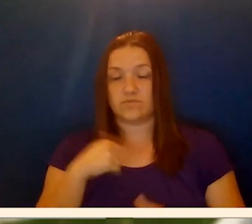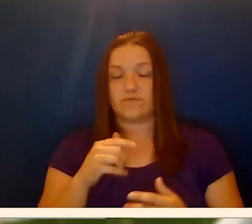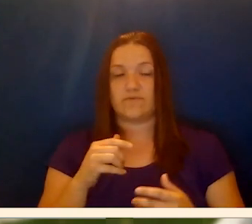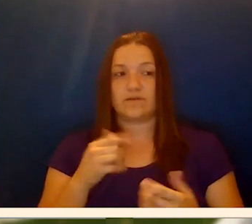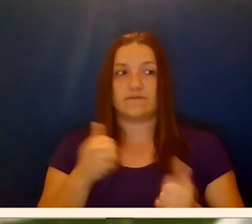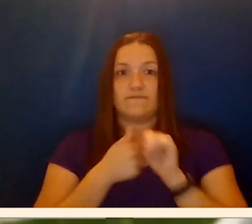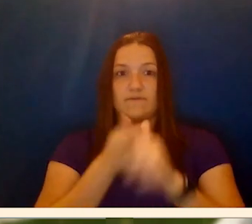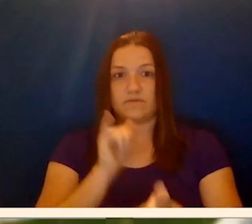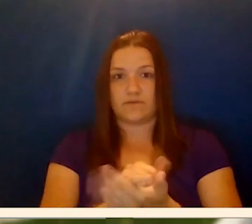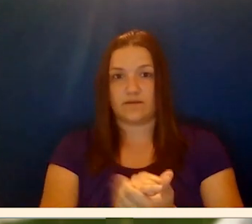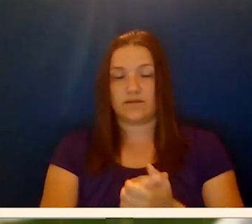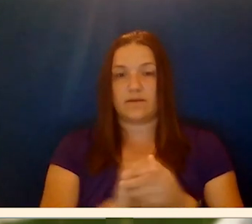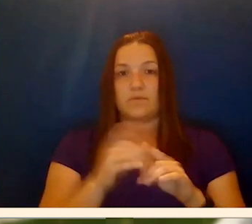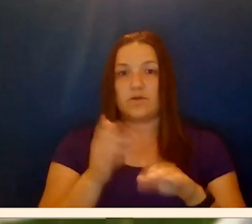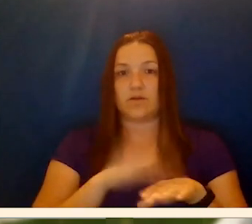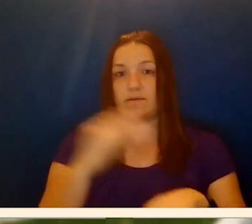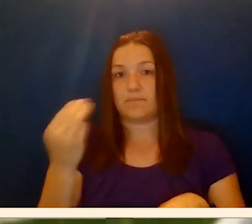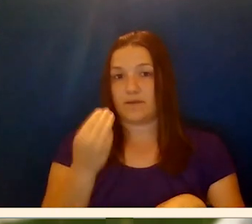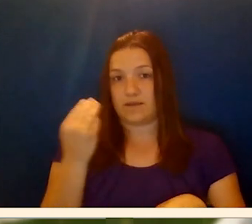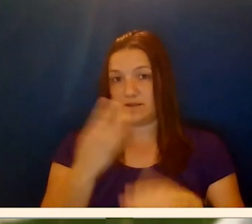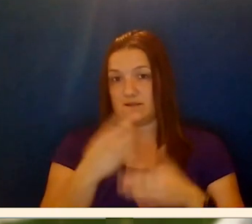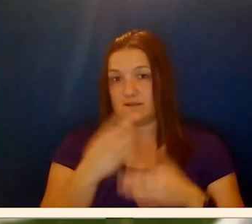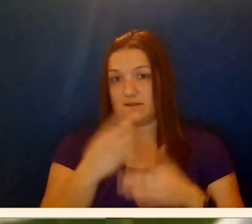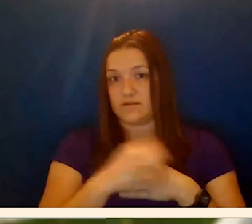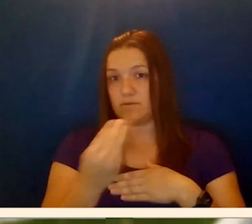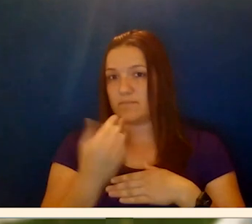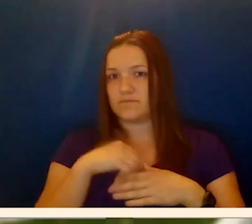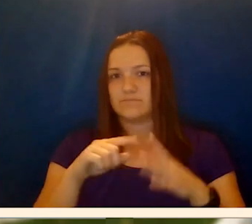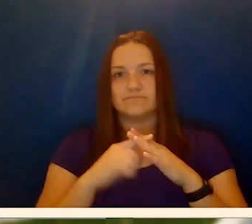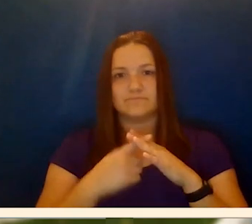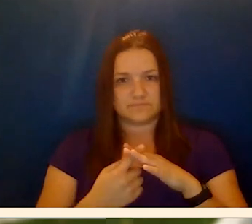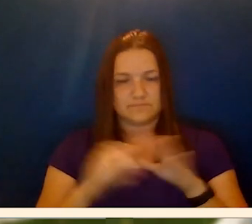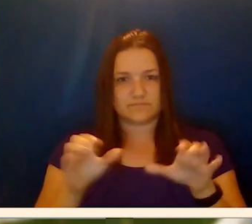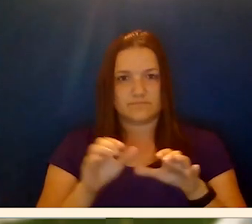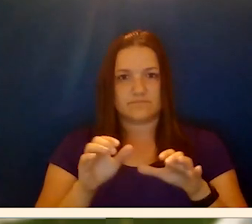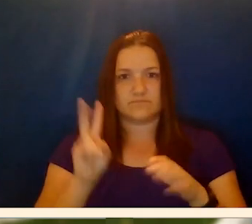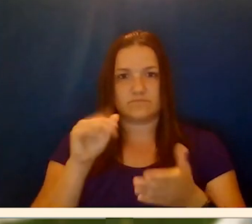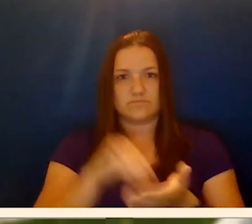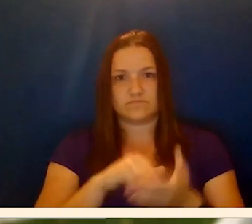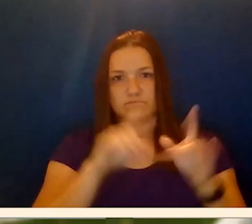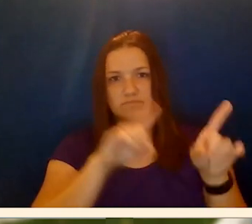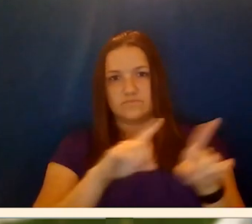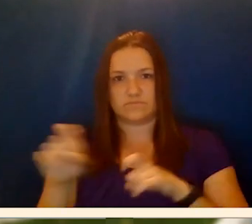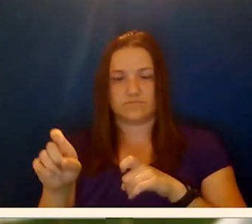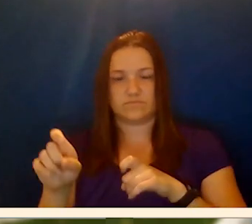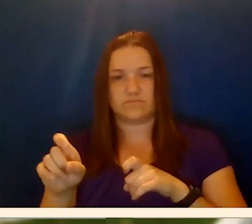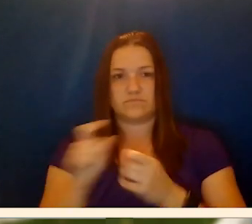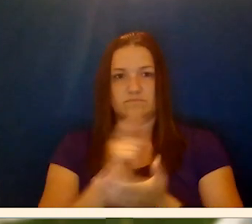we'll start doing about 2,000 tests a week. for the